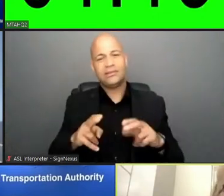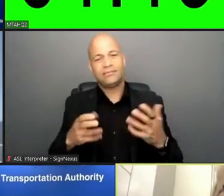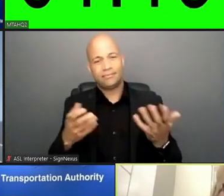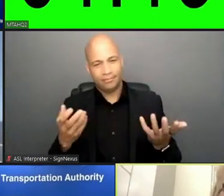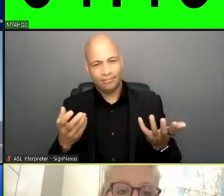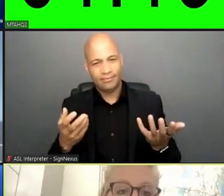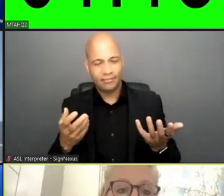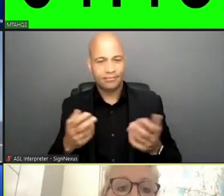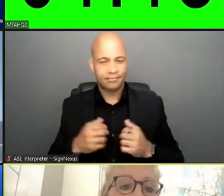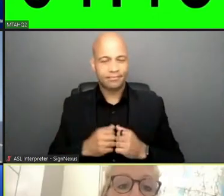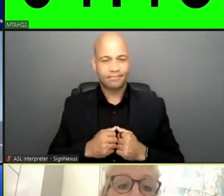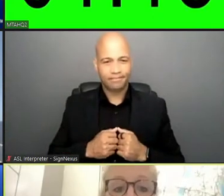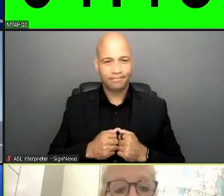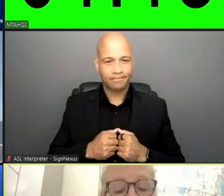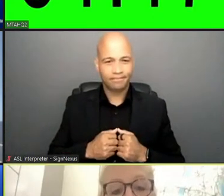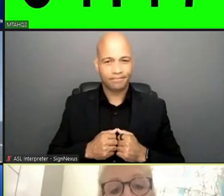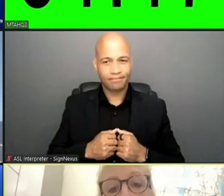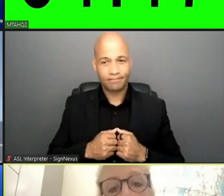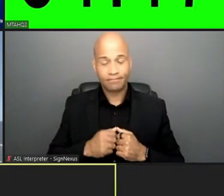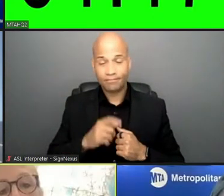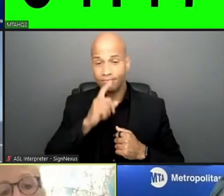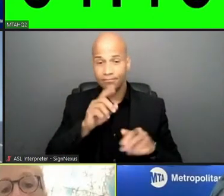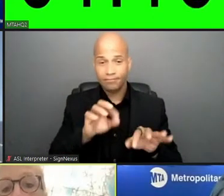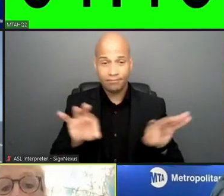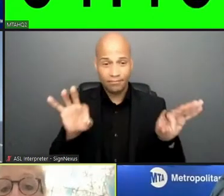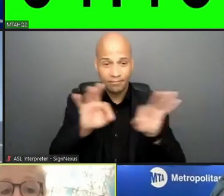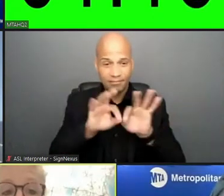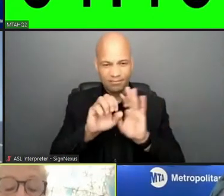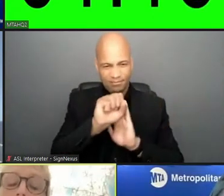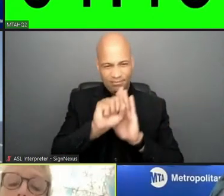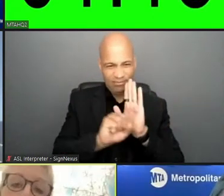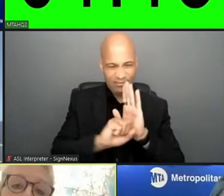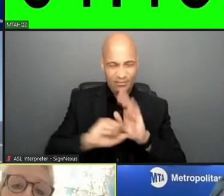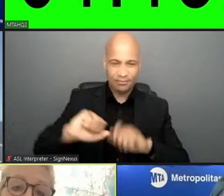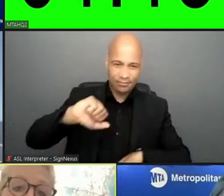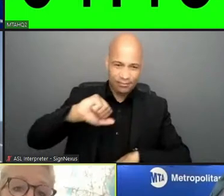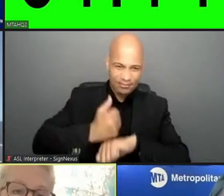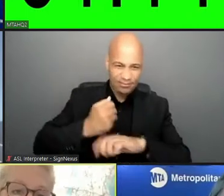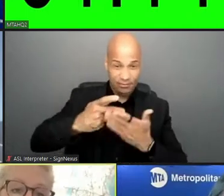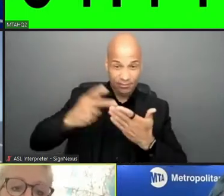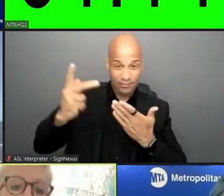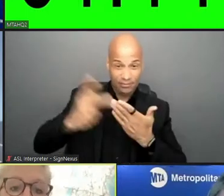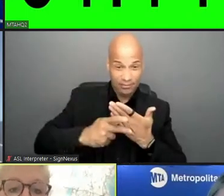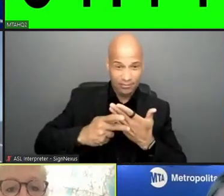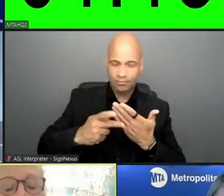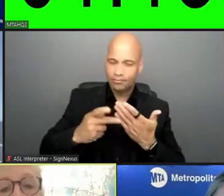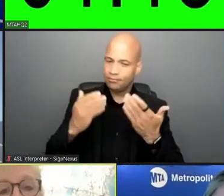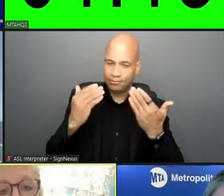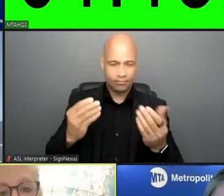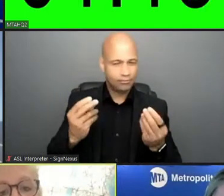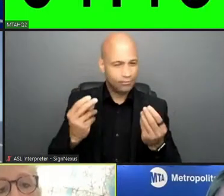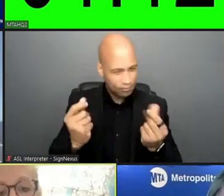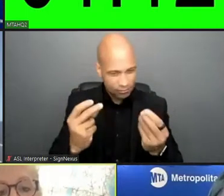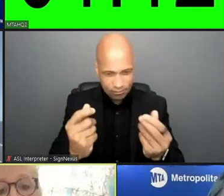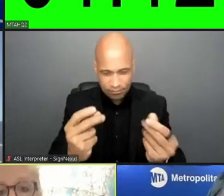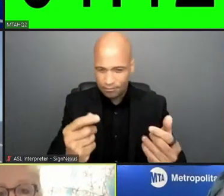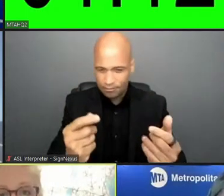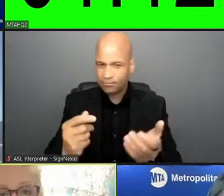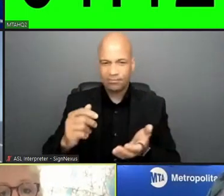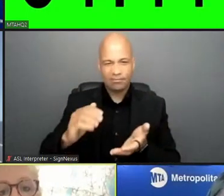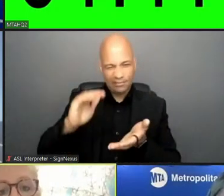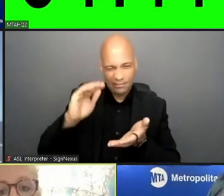New Yorkers need it is imperative that the state implement the program quickly and with minimal exemptions in order to maximize